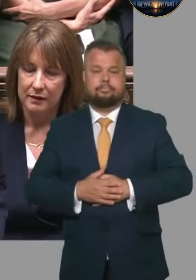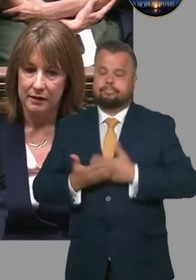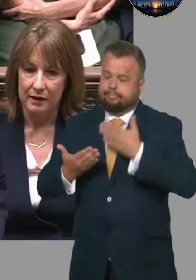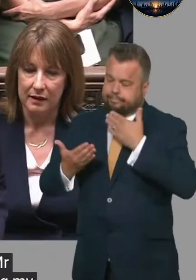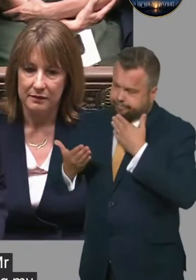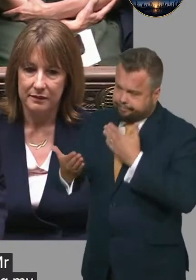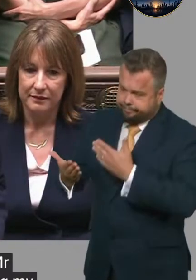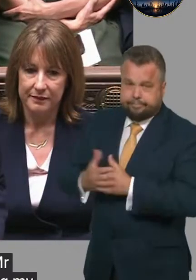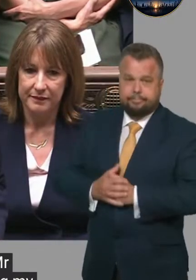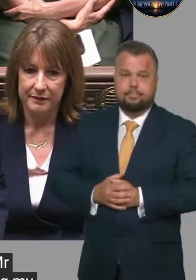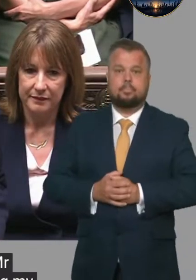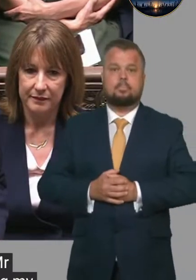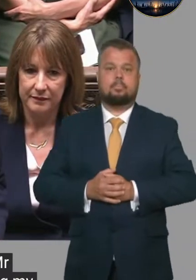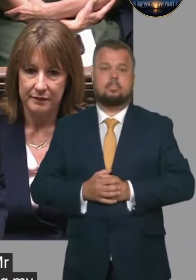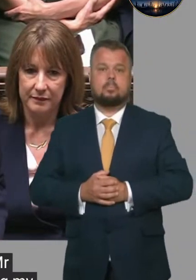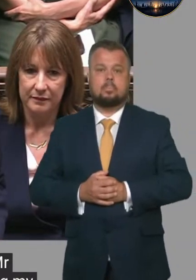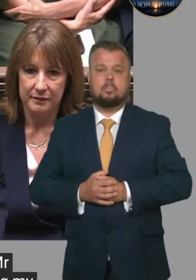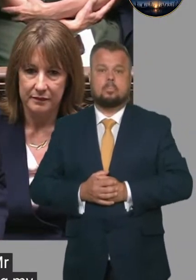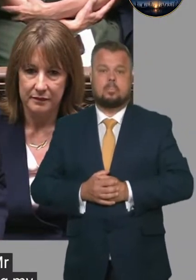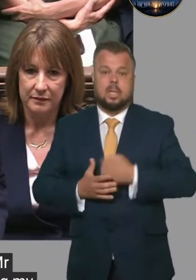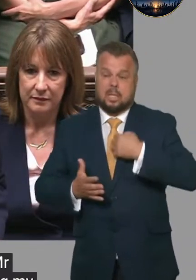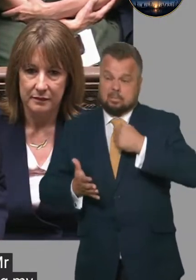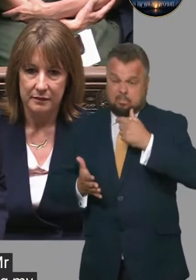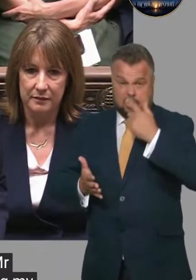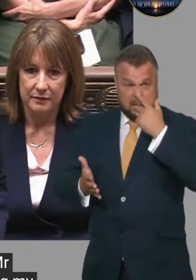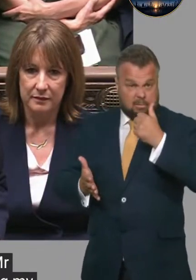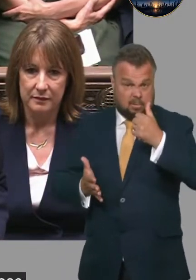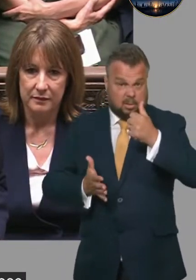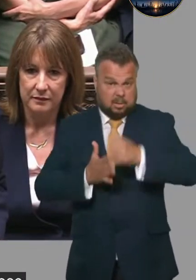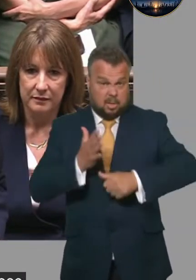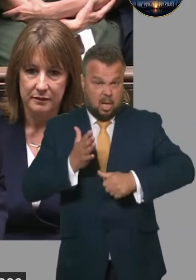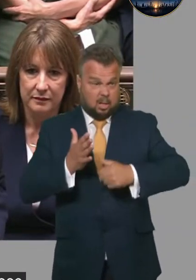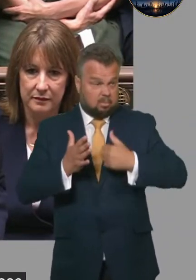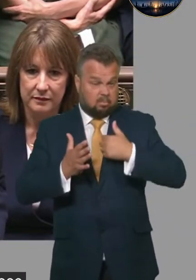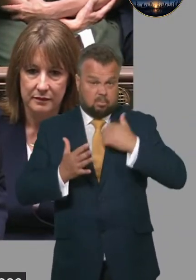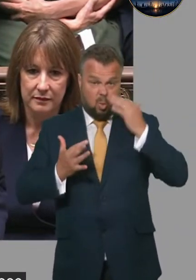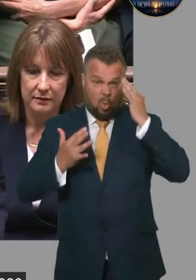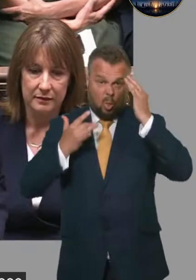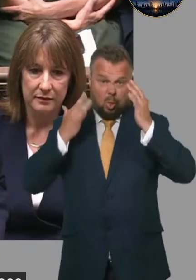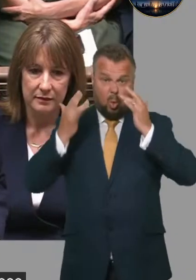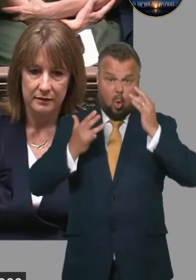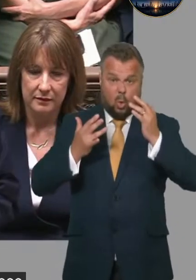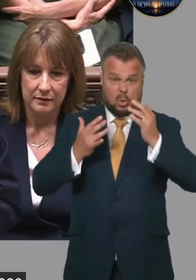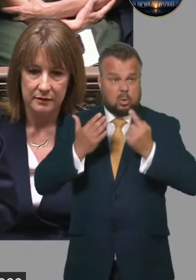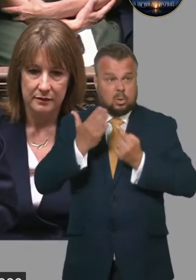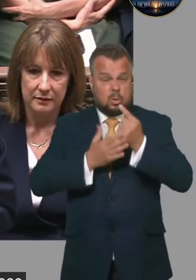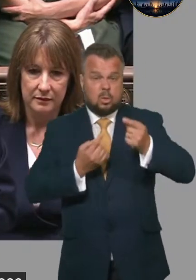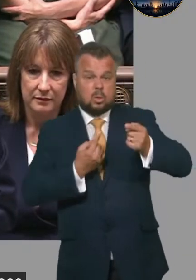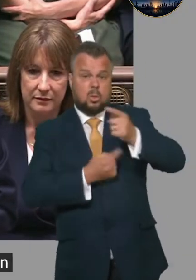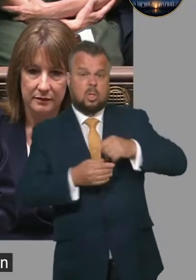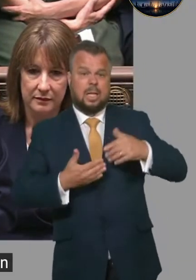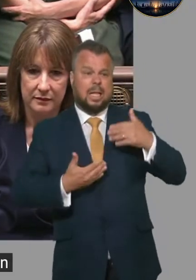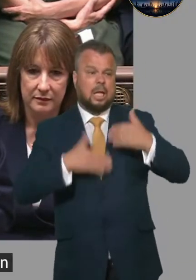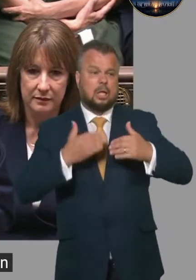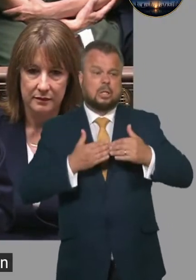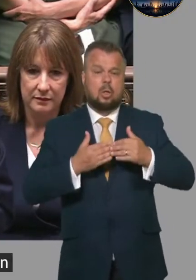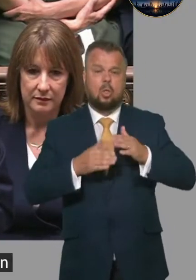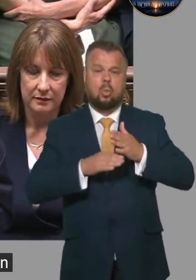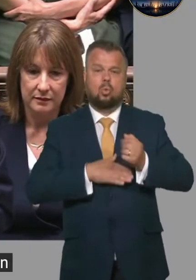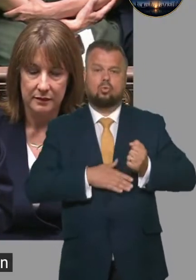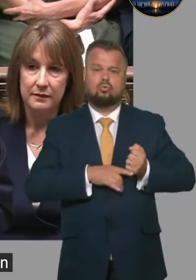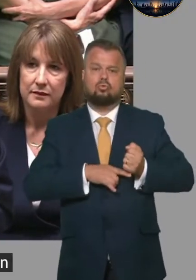last Friday. I was deeply saddened to learn of the death of the driver of the Corby to St Pancras